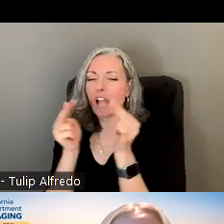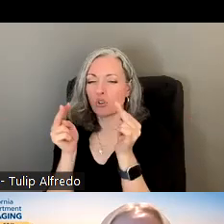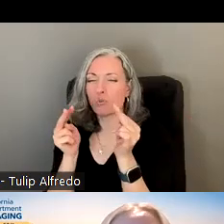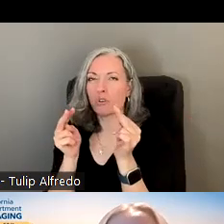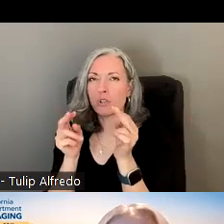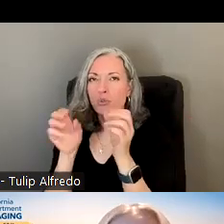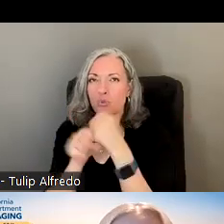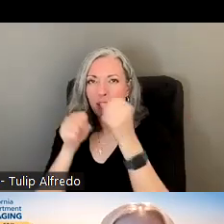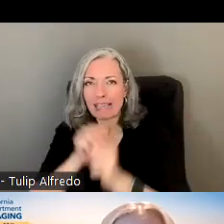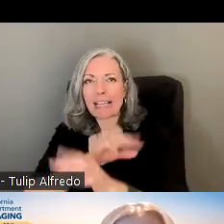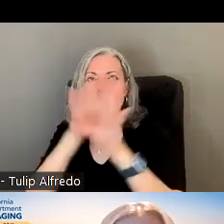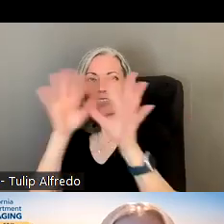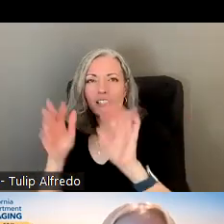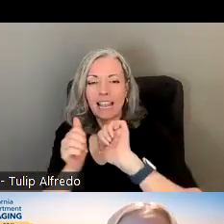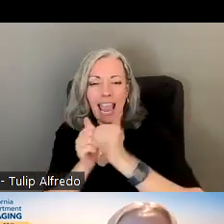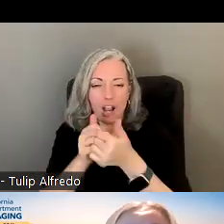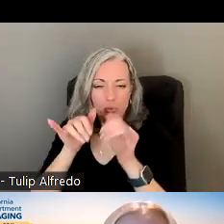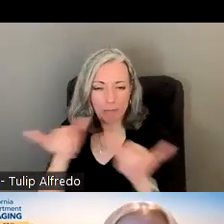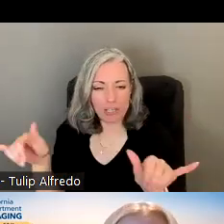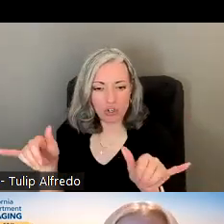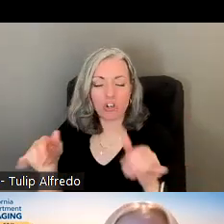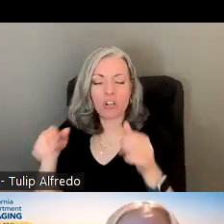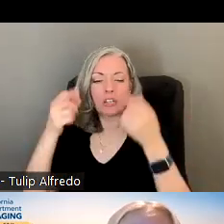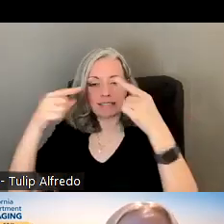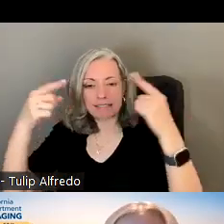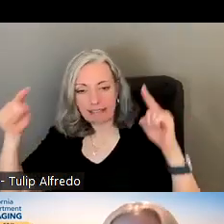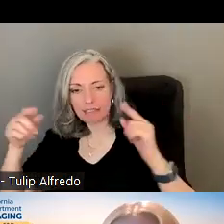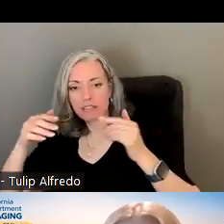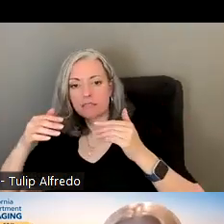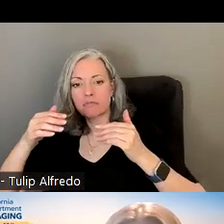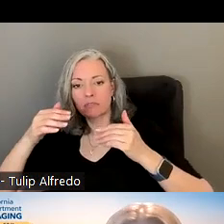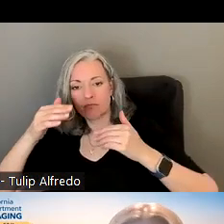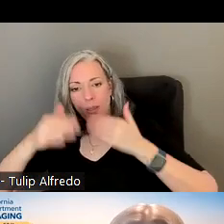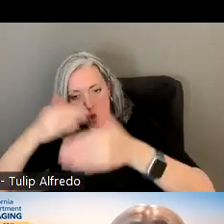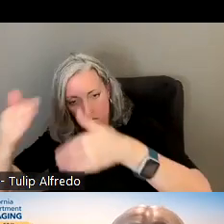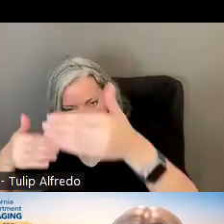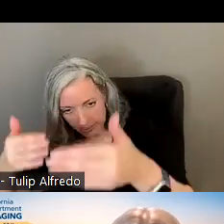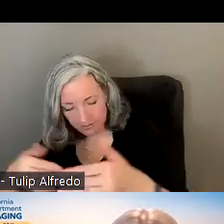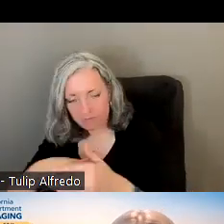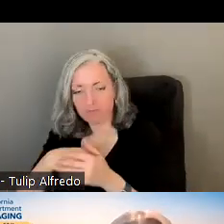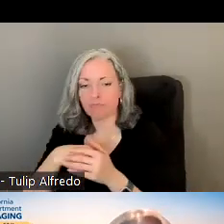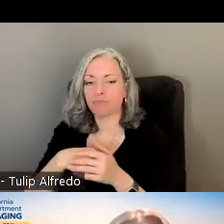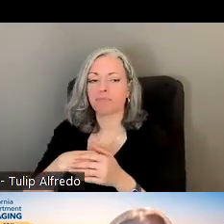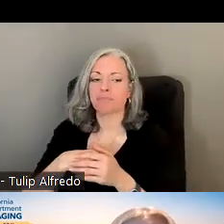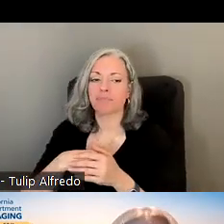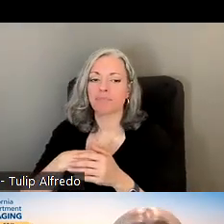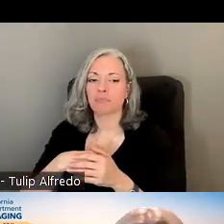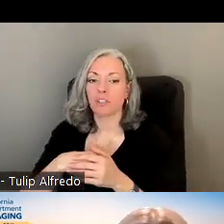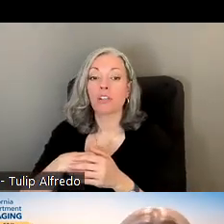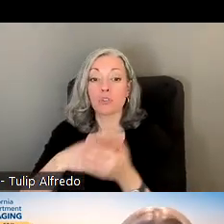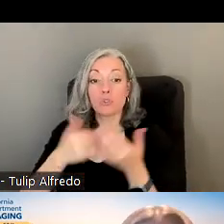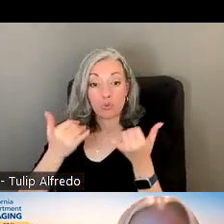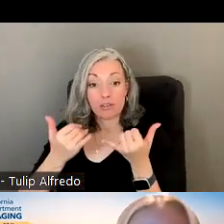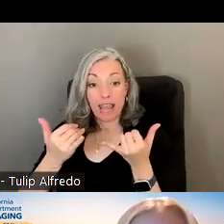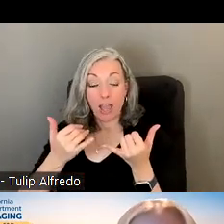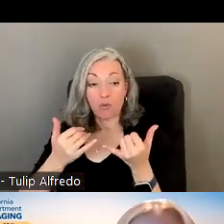articulate how do we measure success and progress on the initiatives that are moving forward. So going on to the next